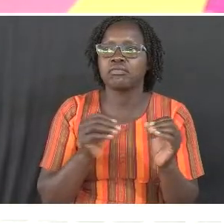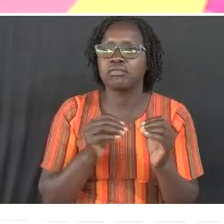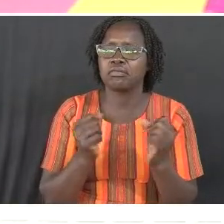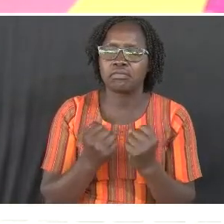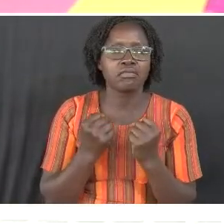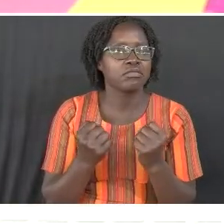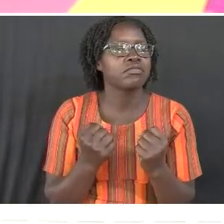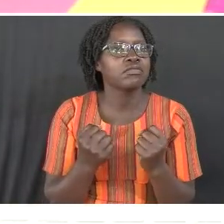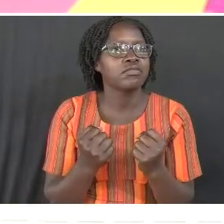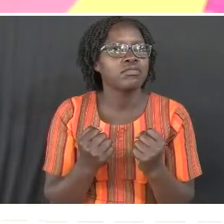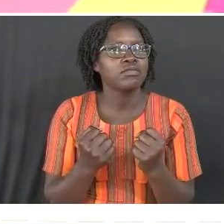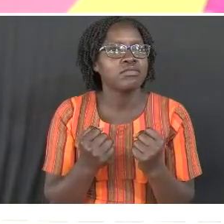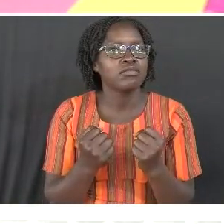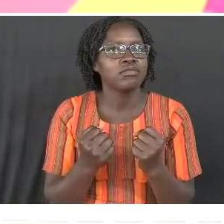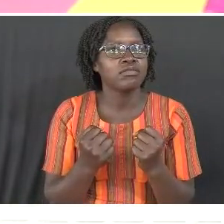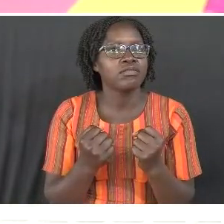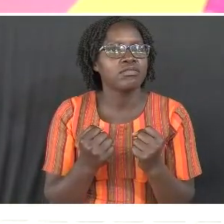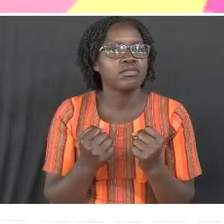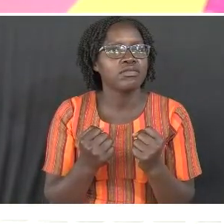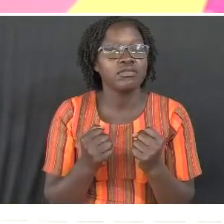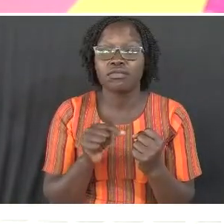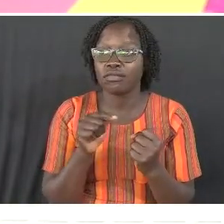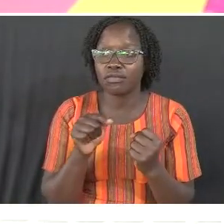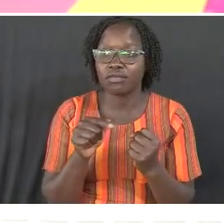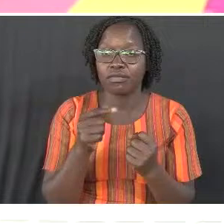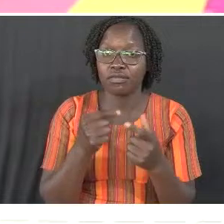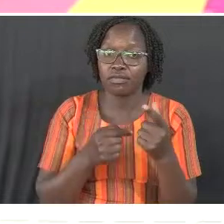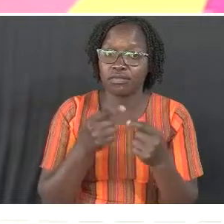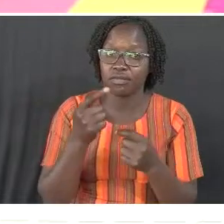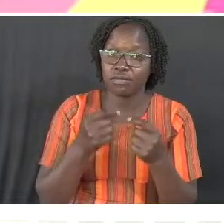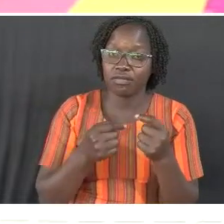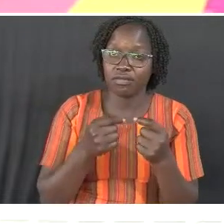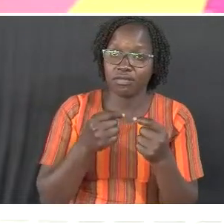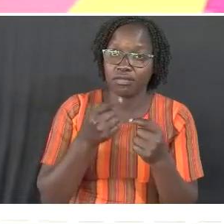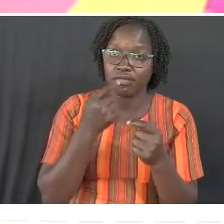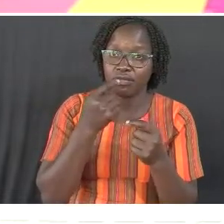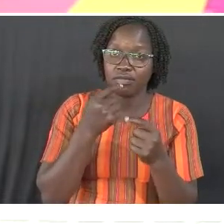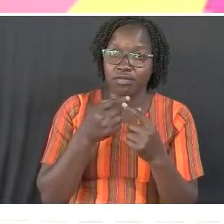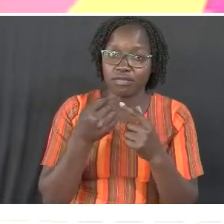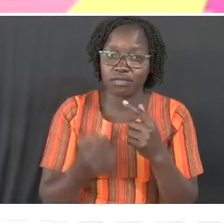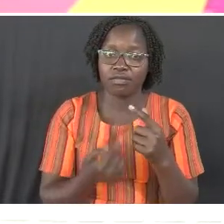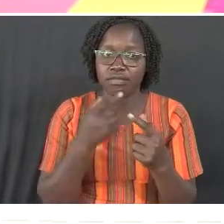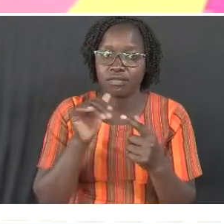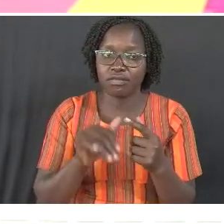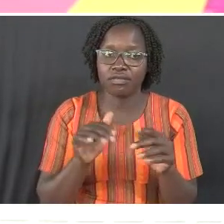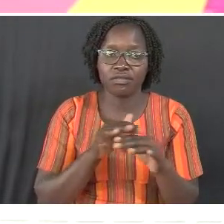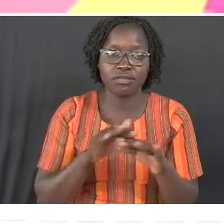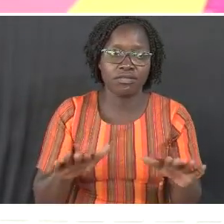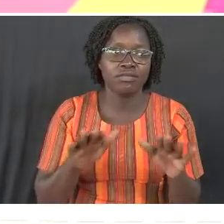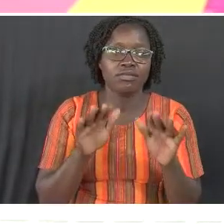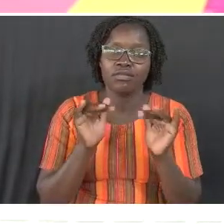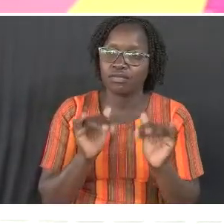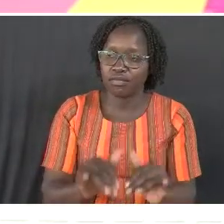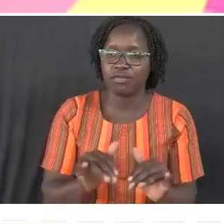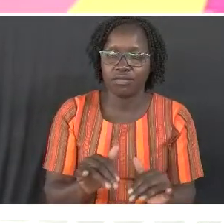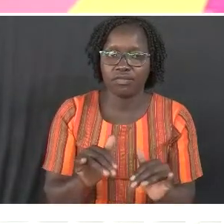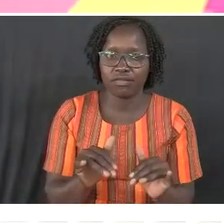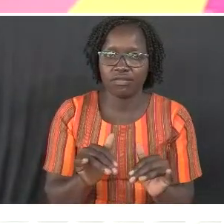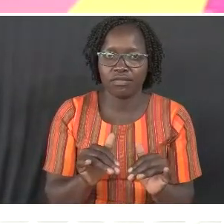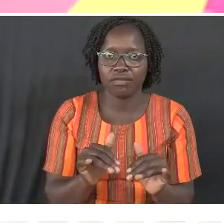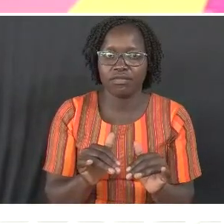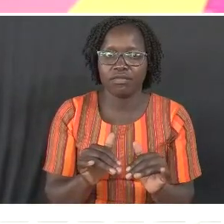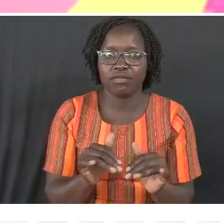firm. And you see that milk teeth, it's supposed to come out so that the permanent one takes that